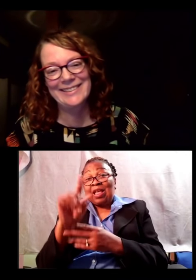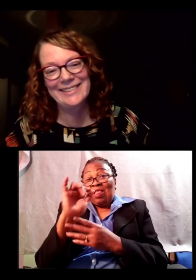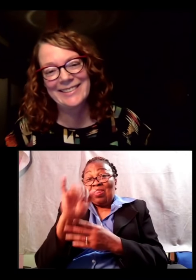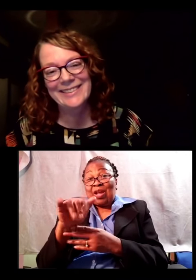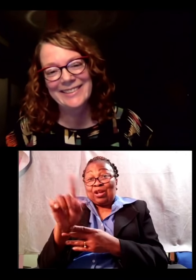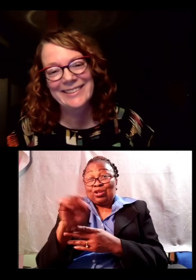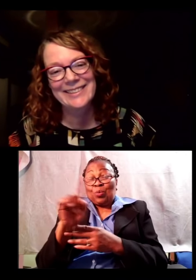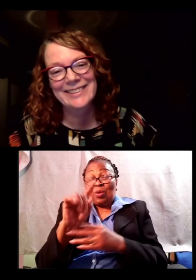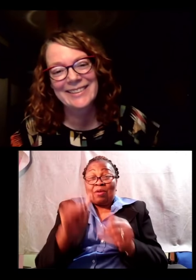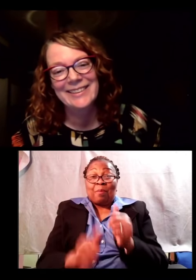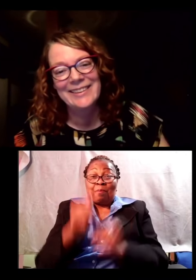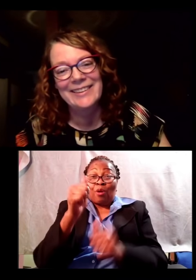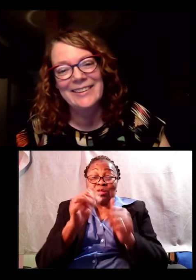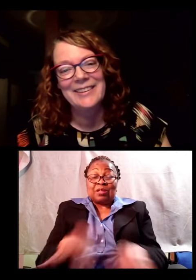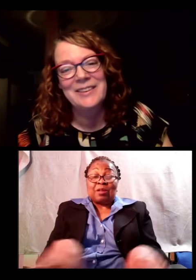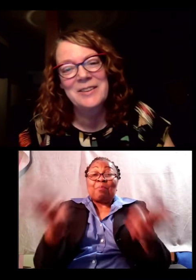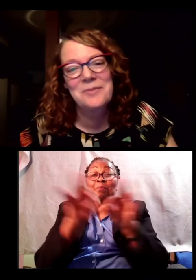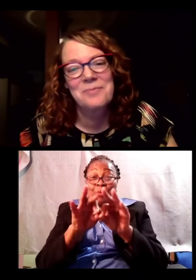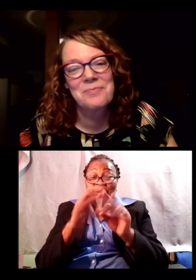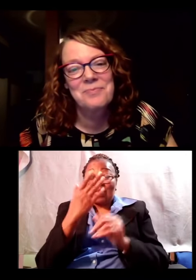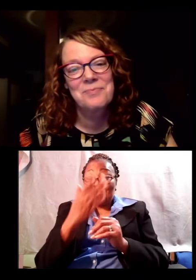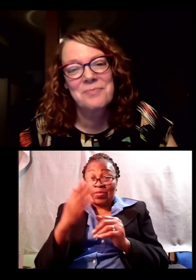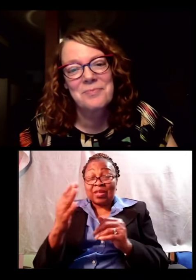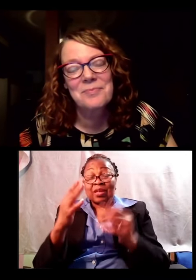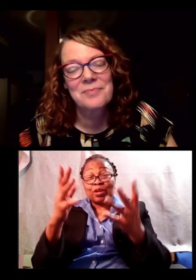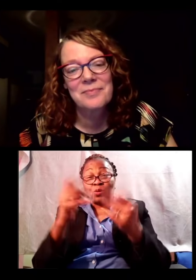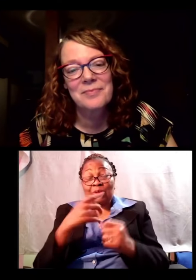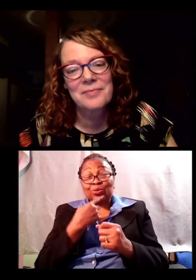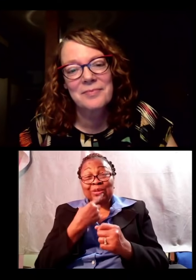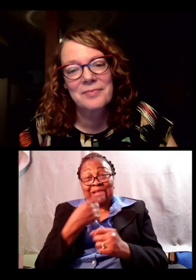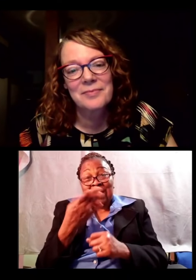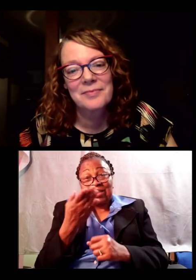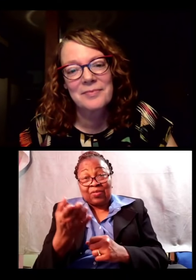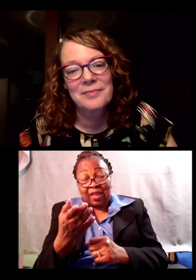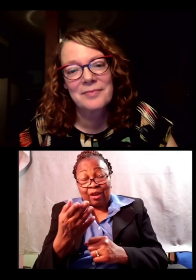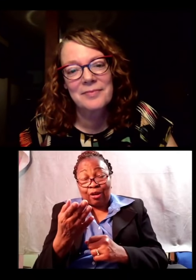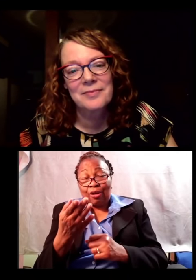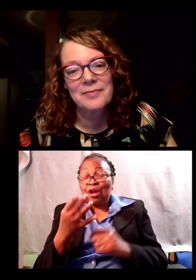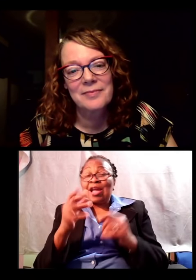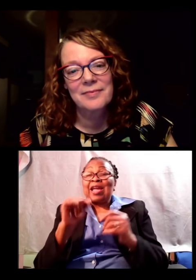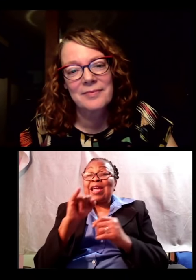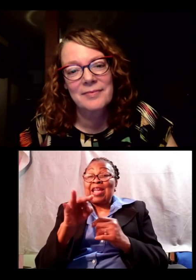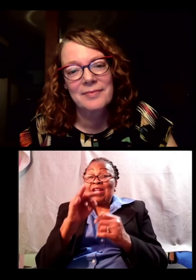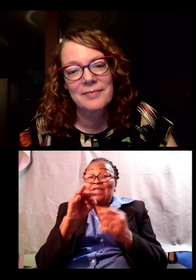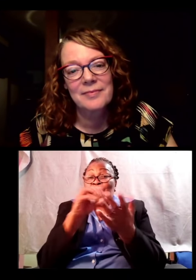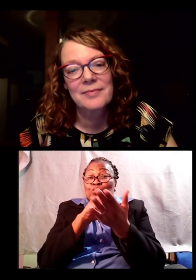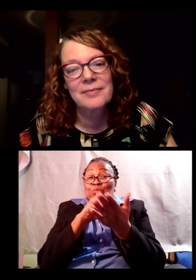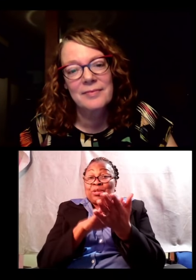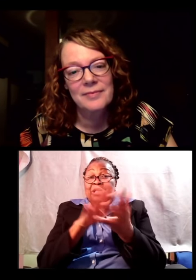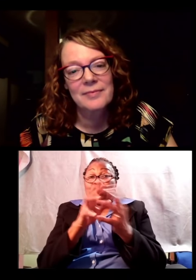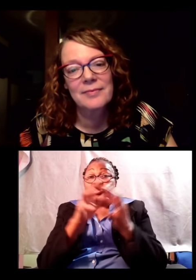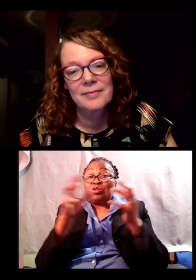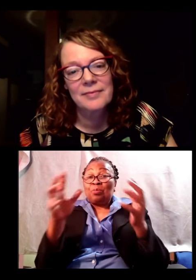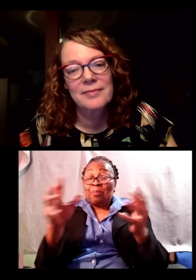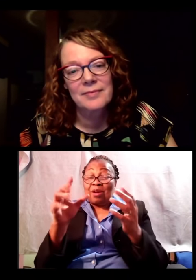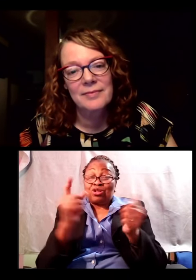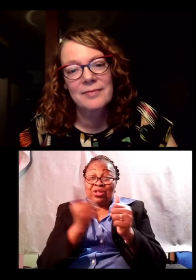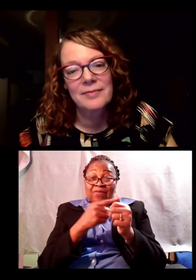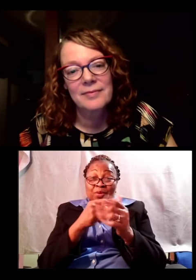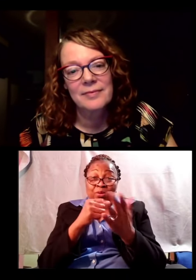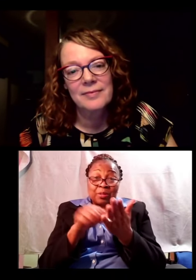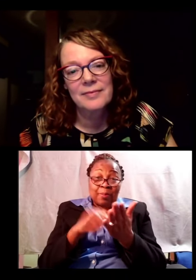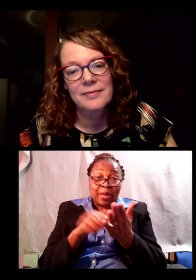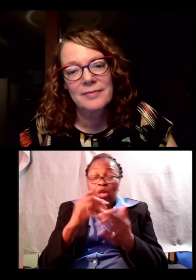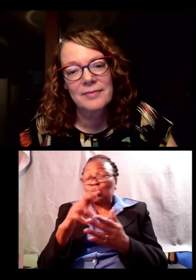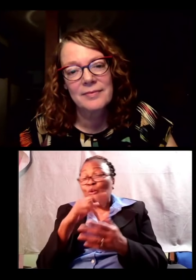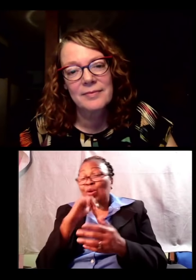So you have to get them into the book. So that's why I say you've put too much on the first page. You haven't put enough on the first page.